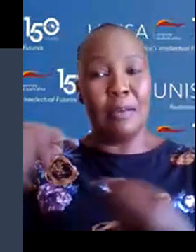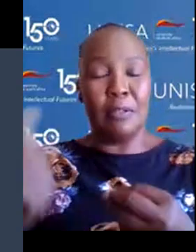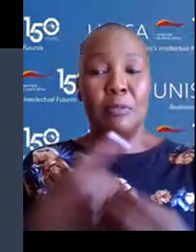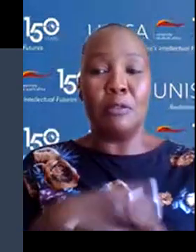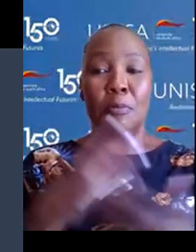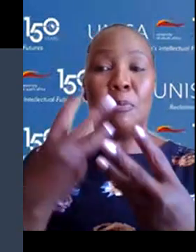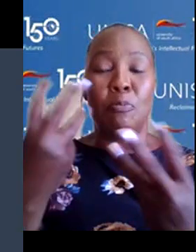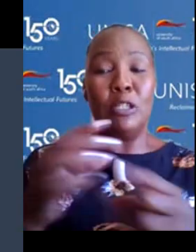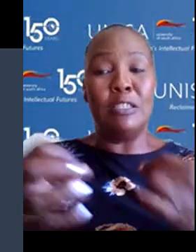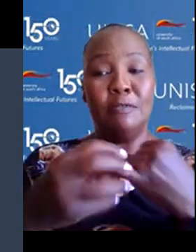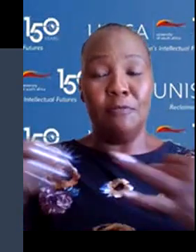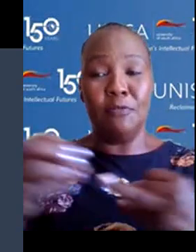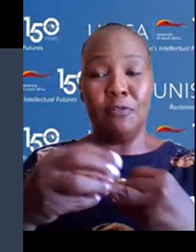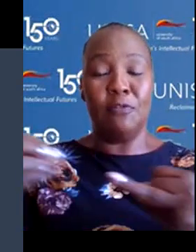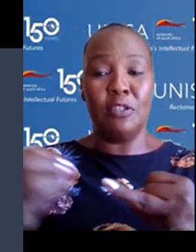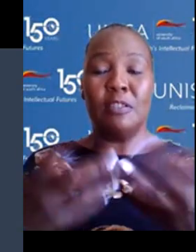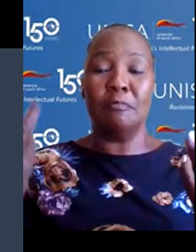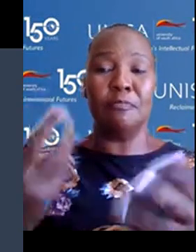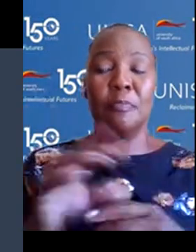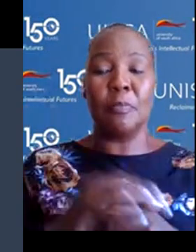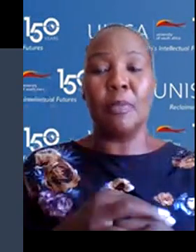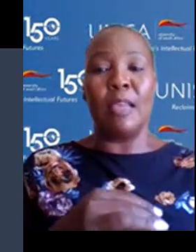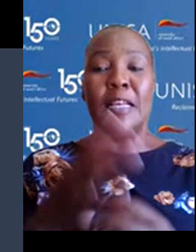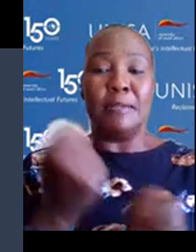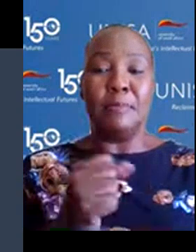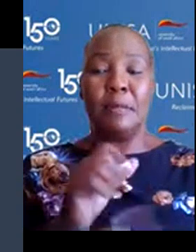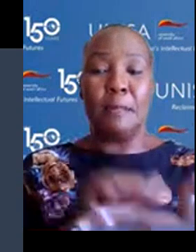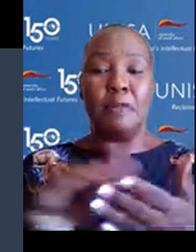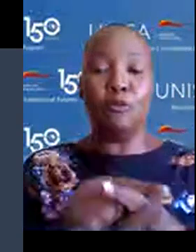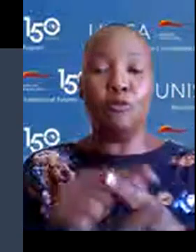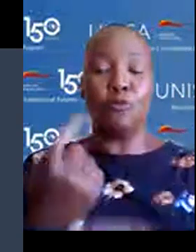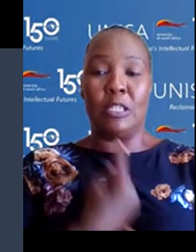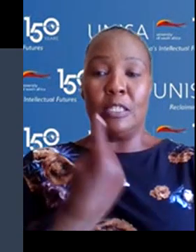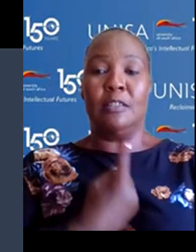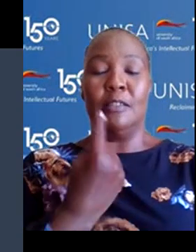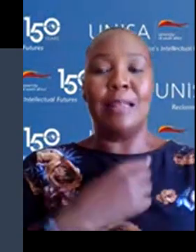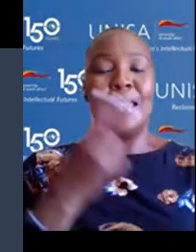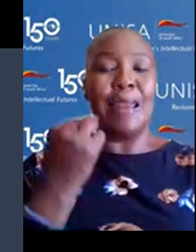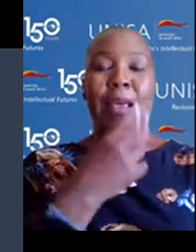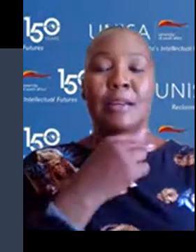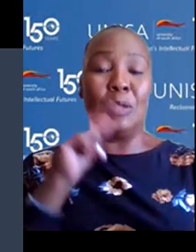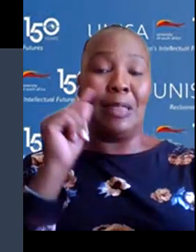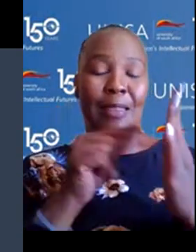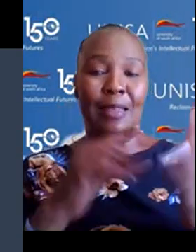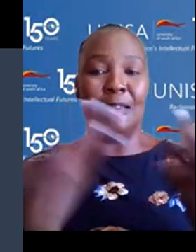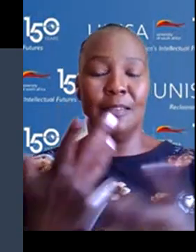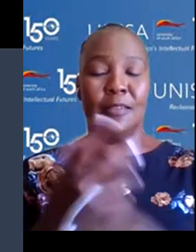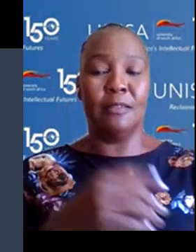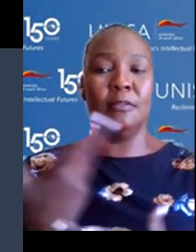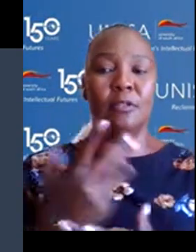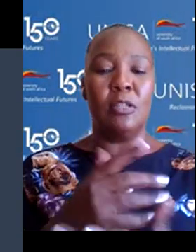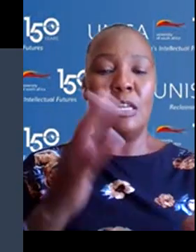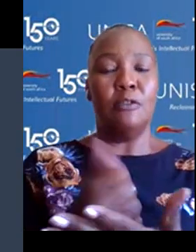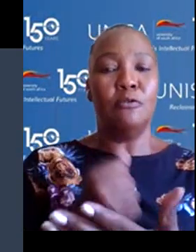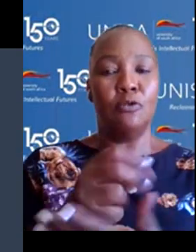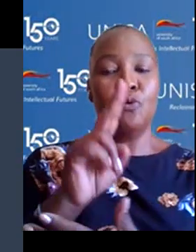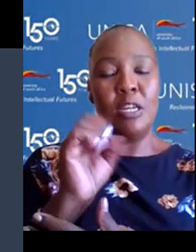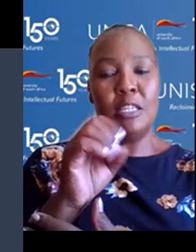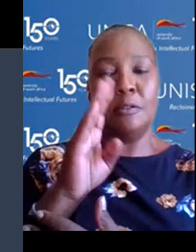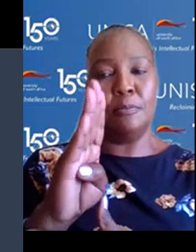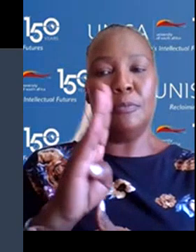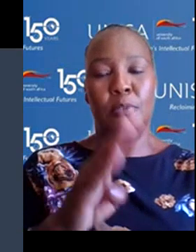maybe not. Okay, so keep it between you and God, please. So the nice thing with it is, guys, you can take your USB,